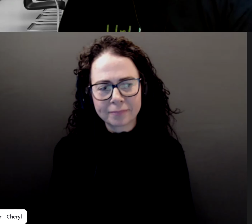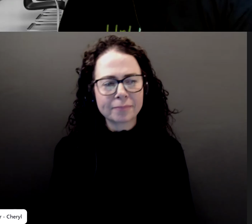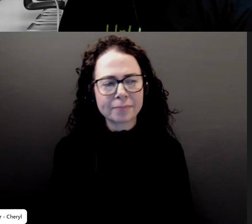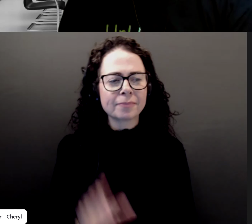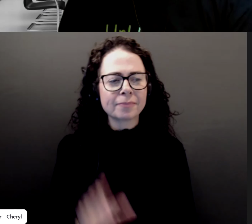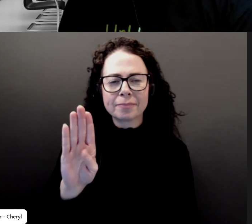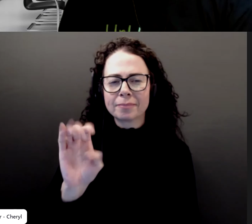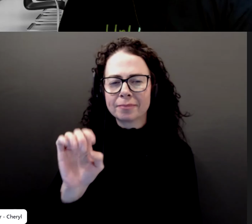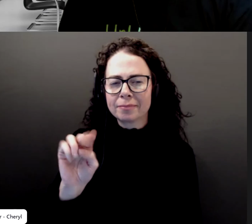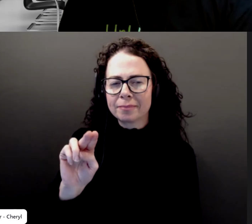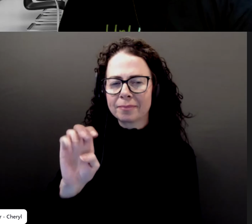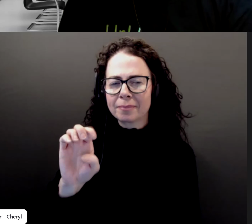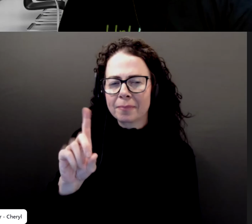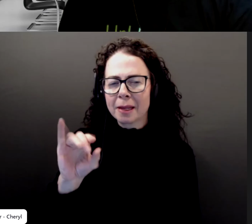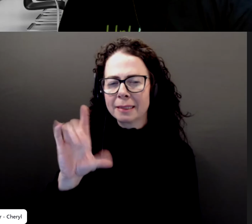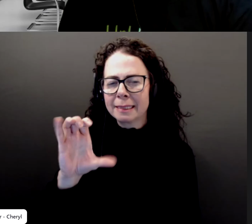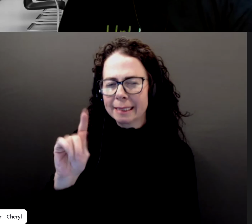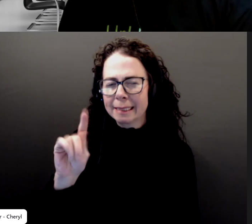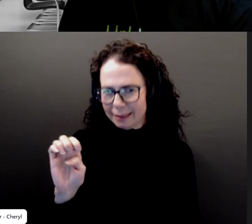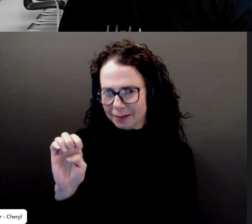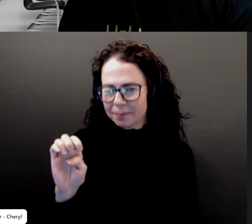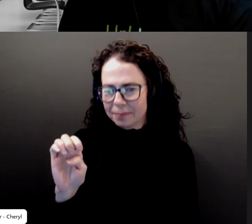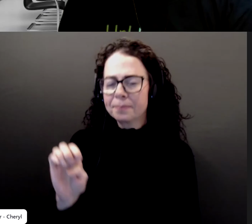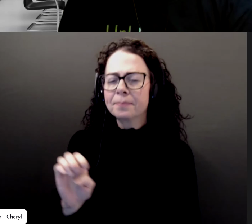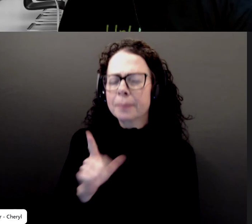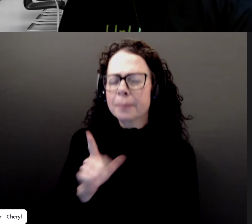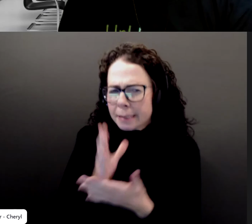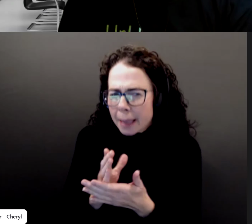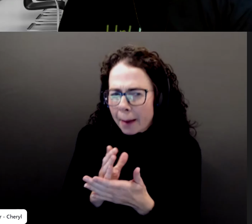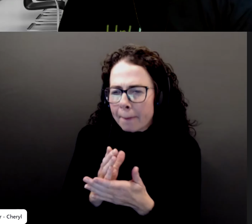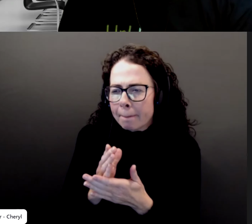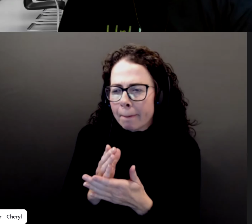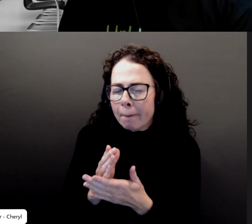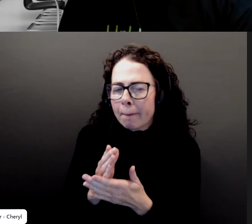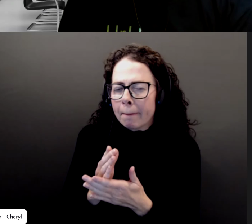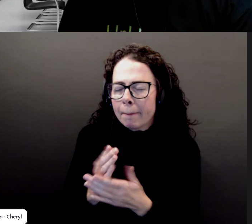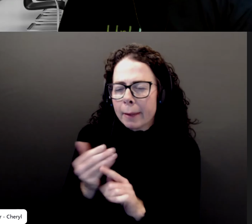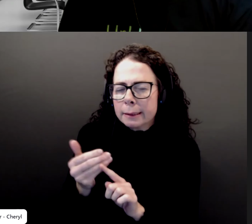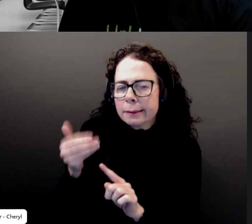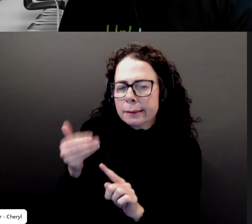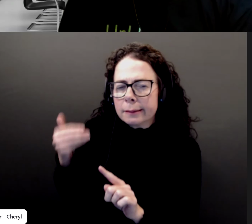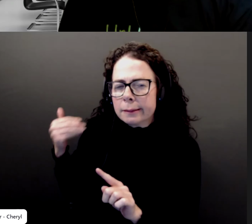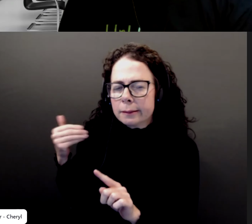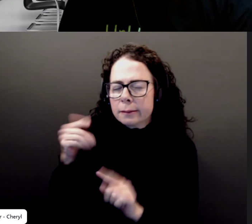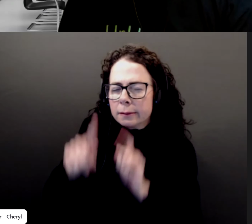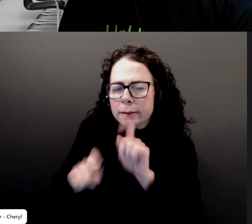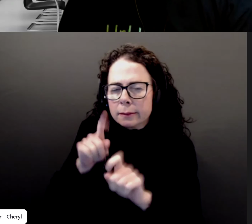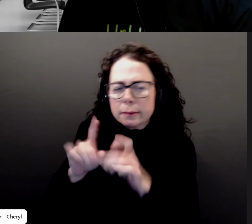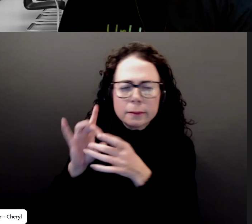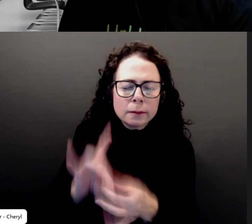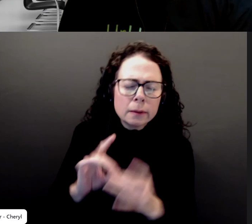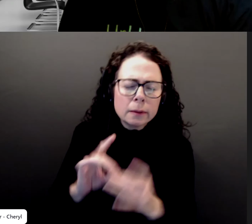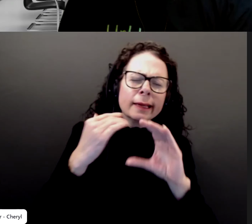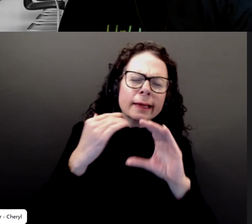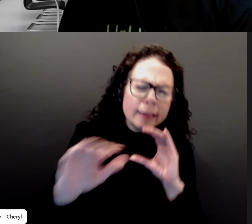I want to go back to a question that came in earlier during your presentation about when receiving either emails or text that might be